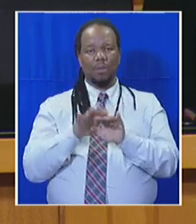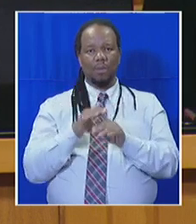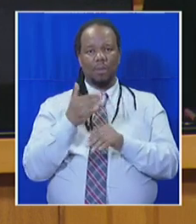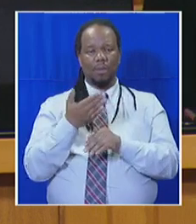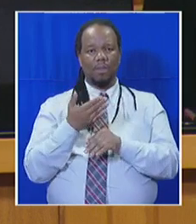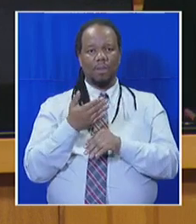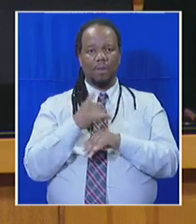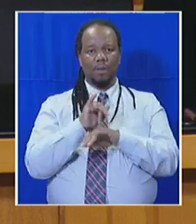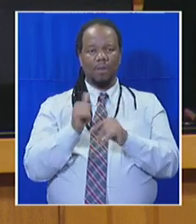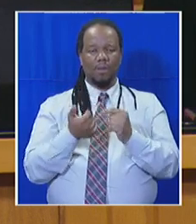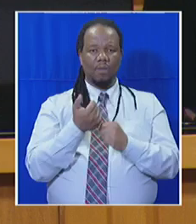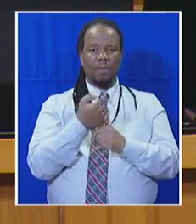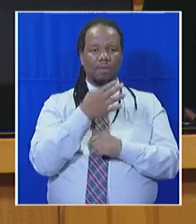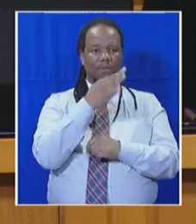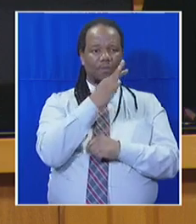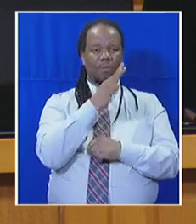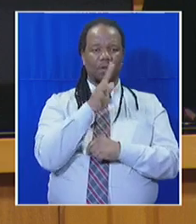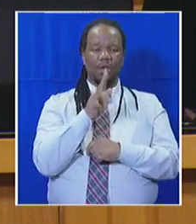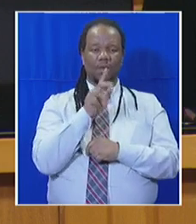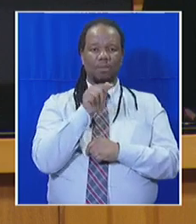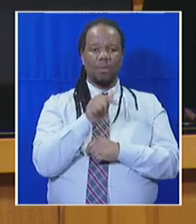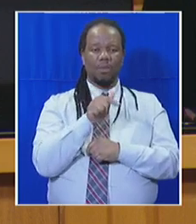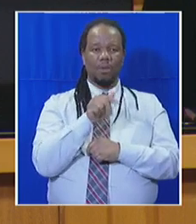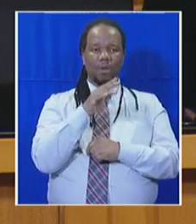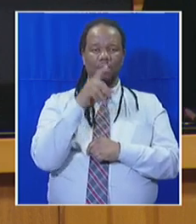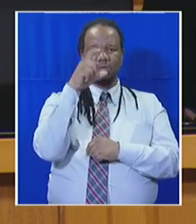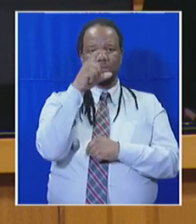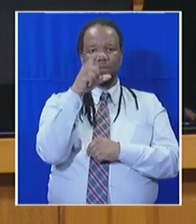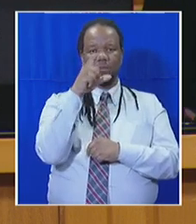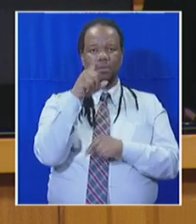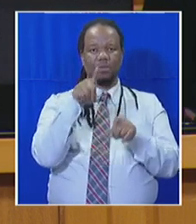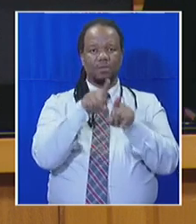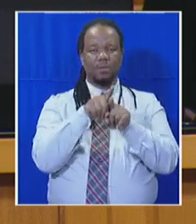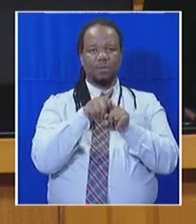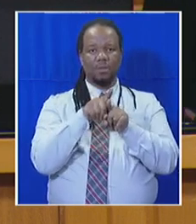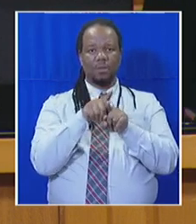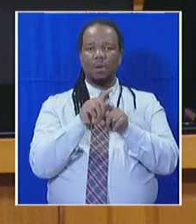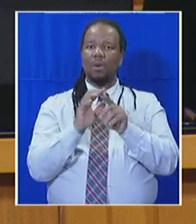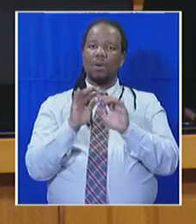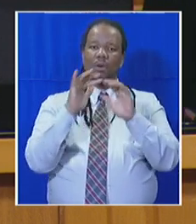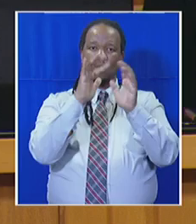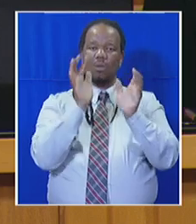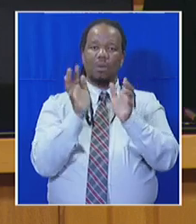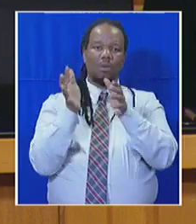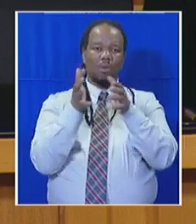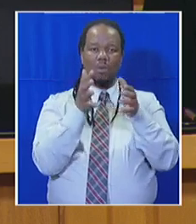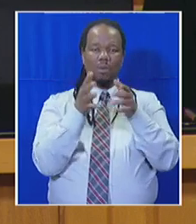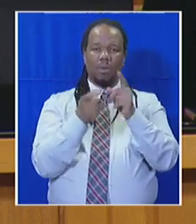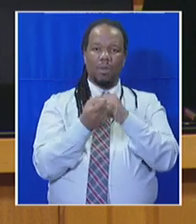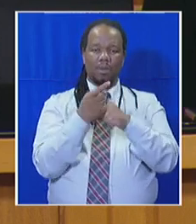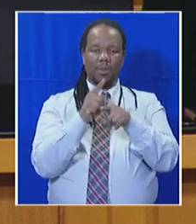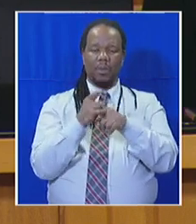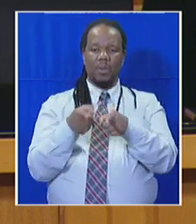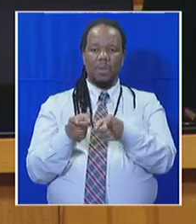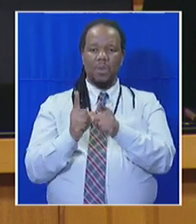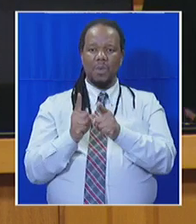astonishing 48.4 degrees Celsius, and that global warming possesses a real threat to our environment and